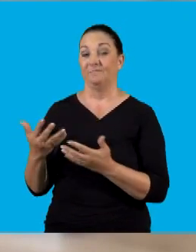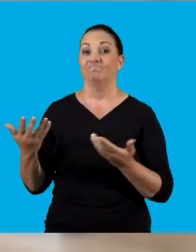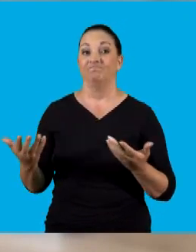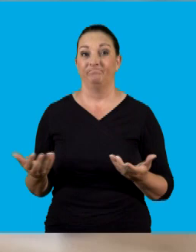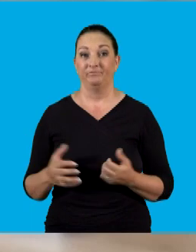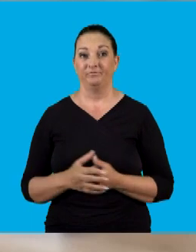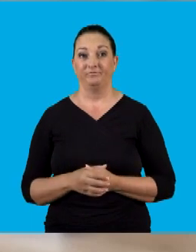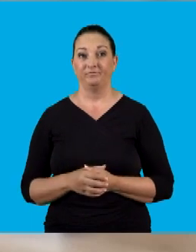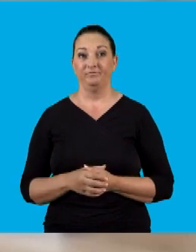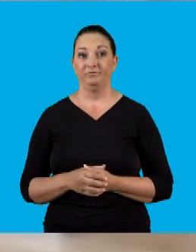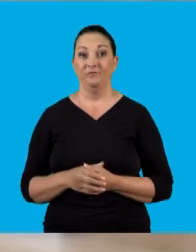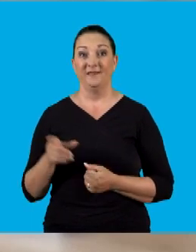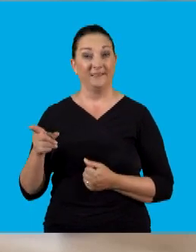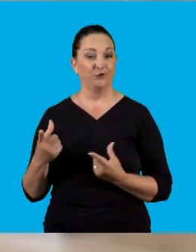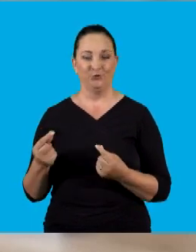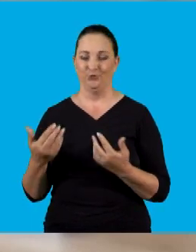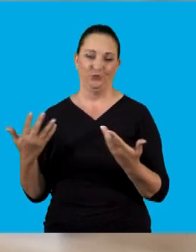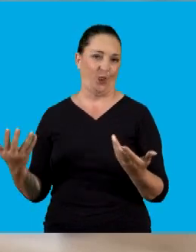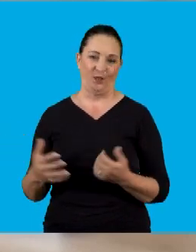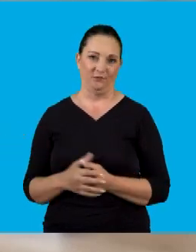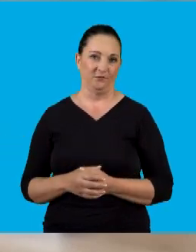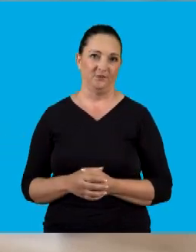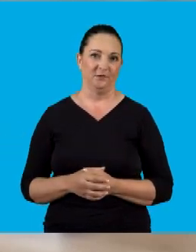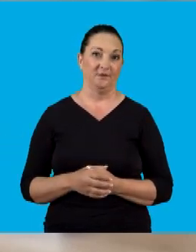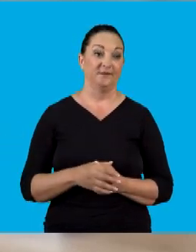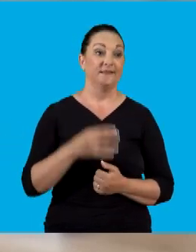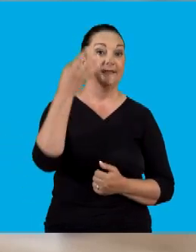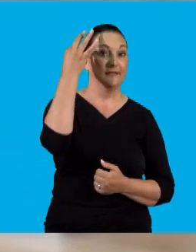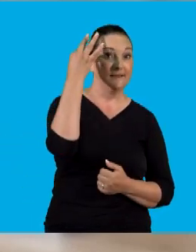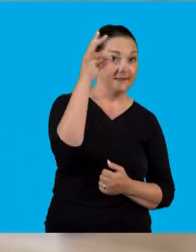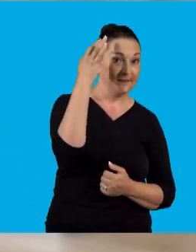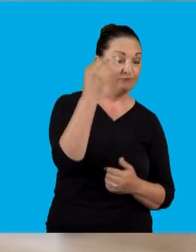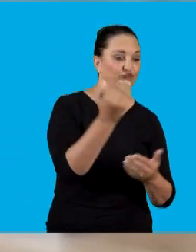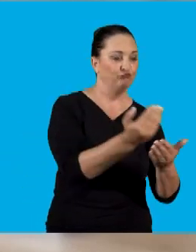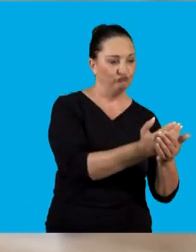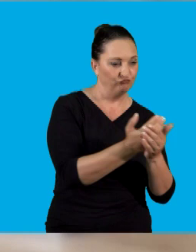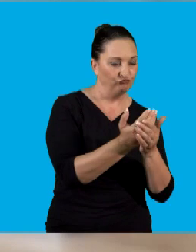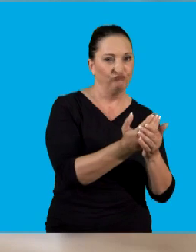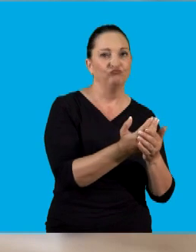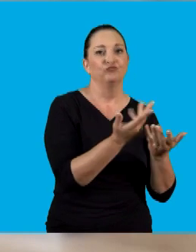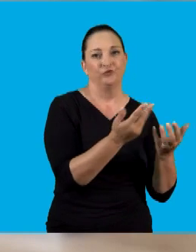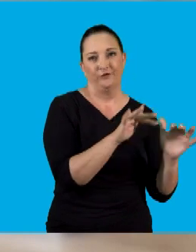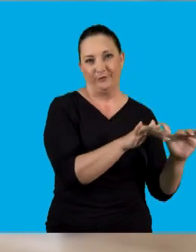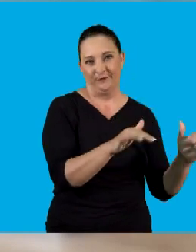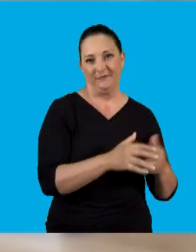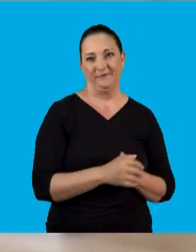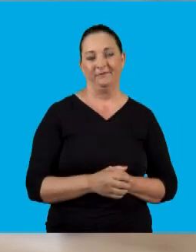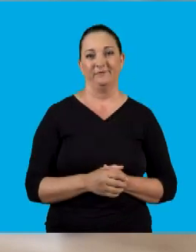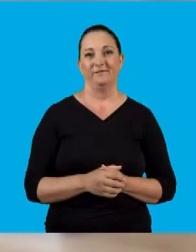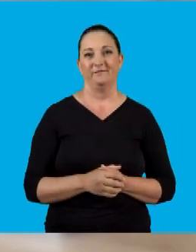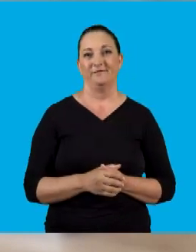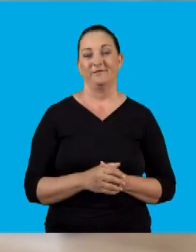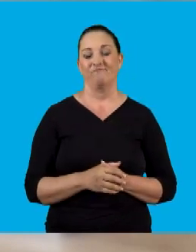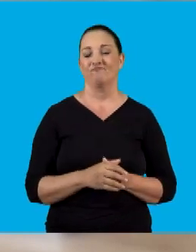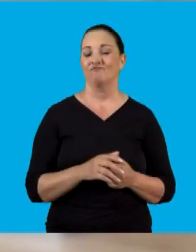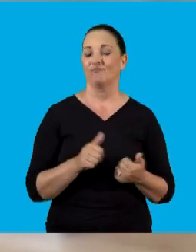not run away from the fact that they are not doing a lot as the government is doing, taking care of its citizens.